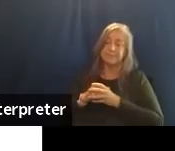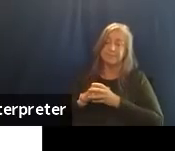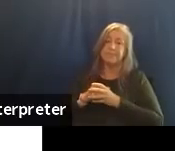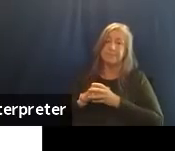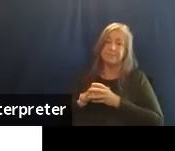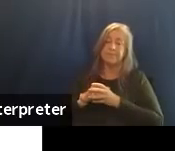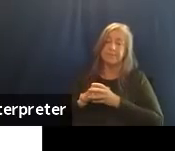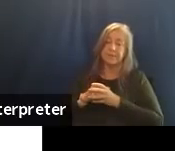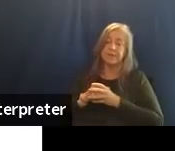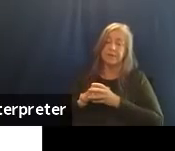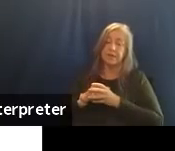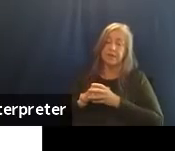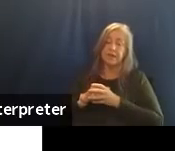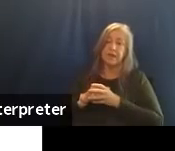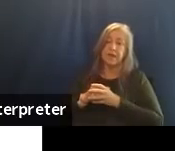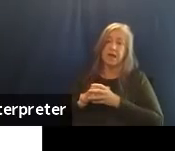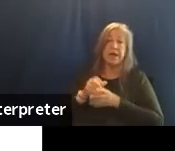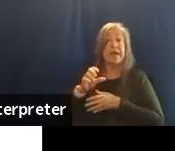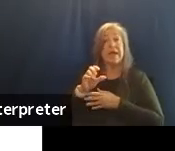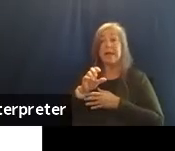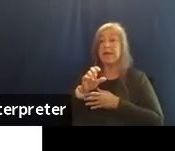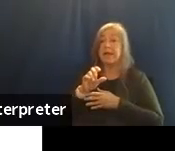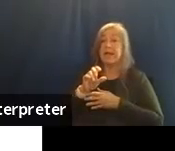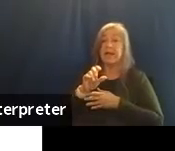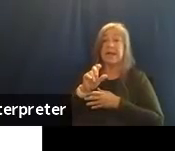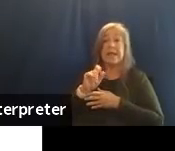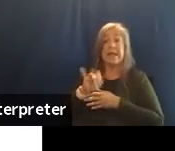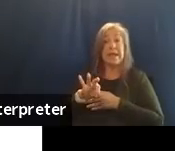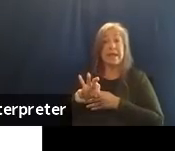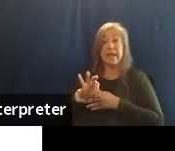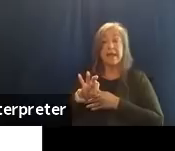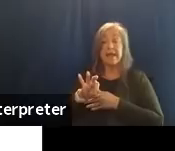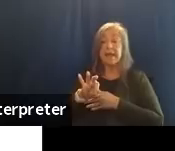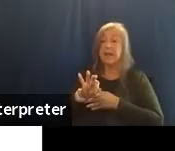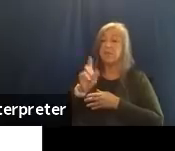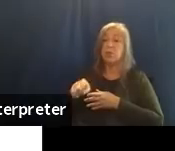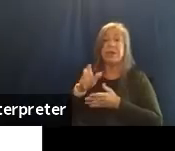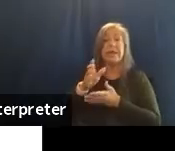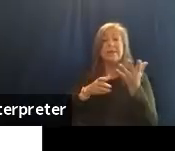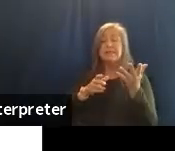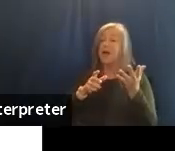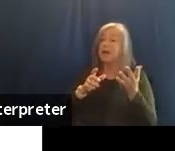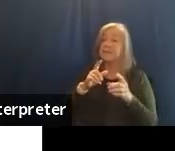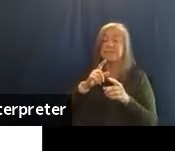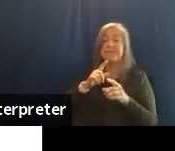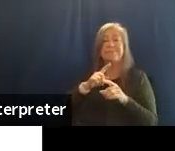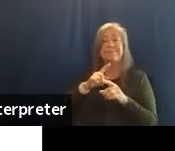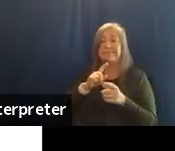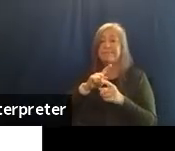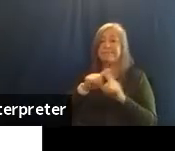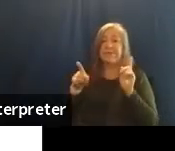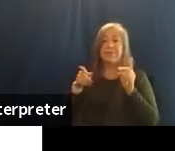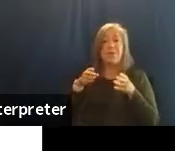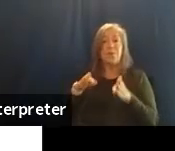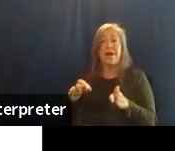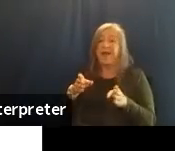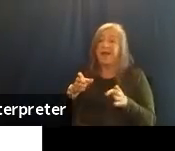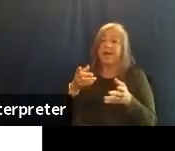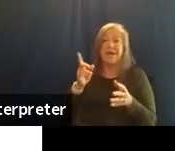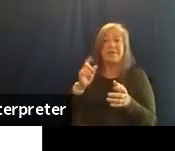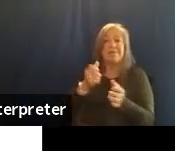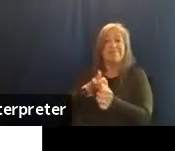conversation that happens with HR, and we're happy to work with you and find a way that we can make you safe.